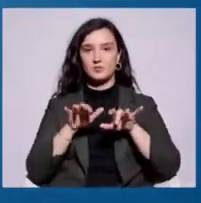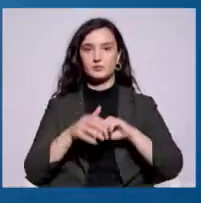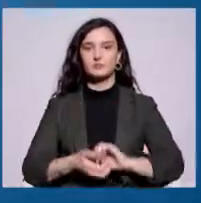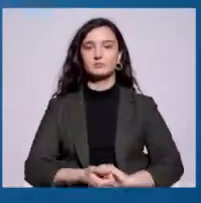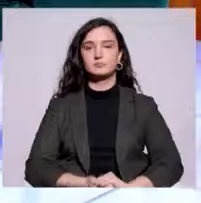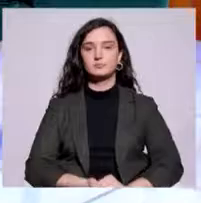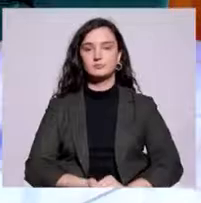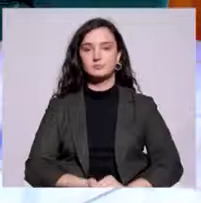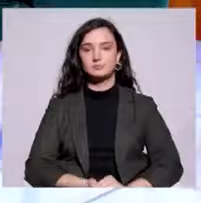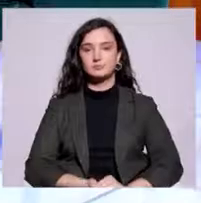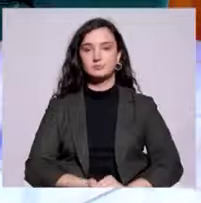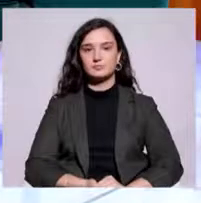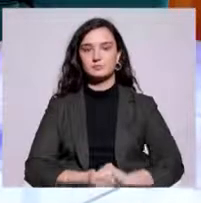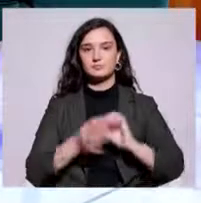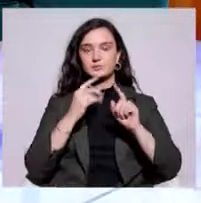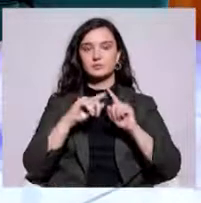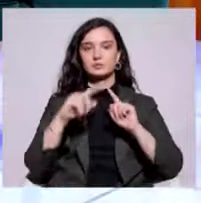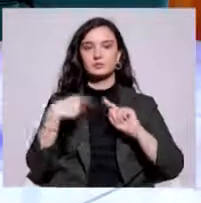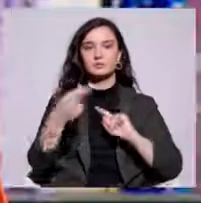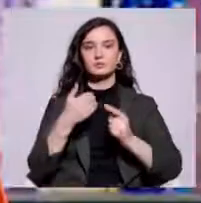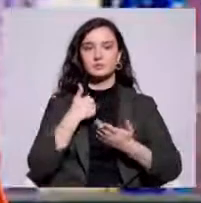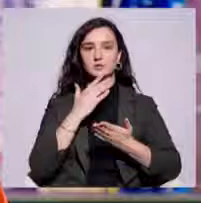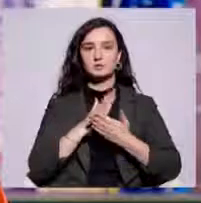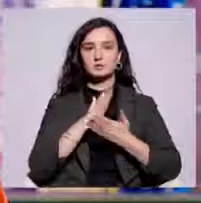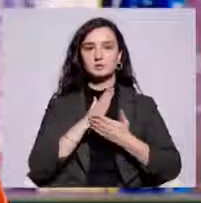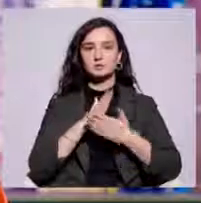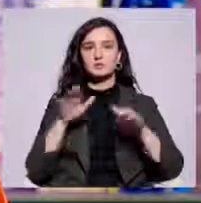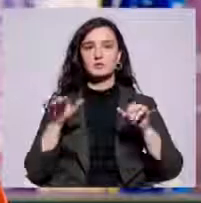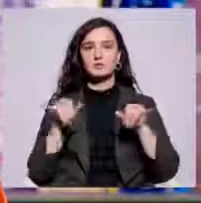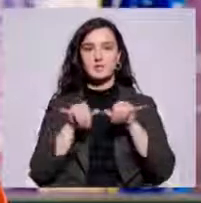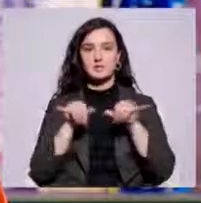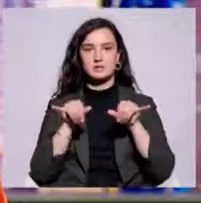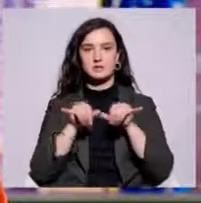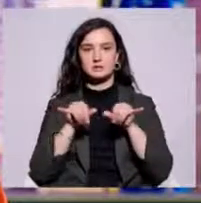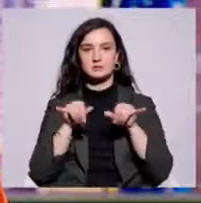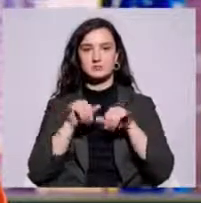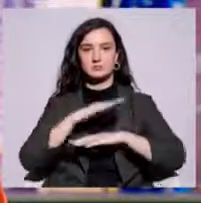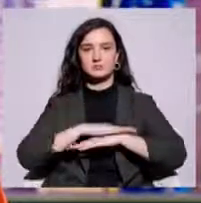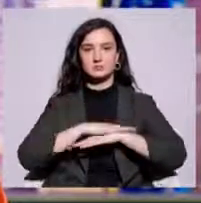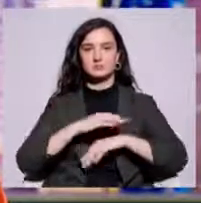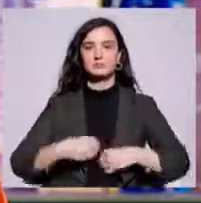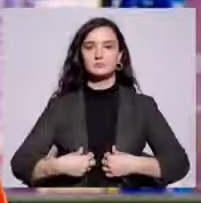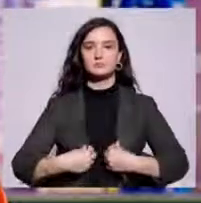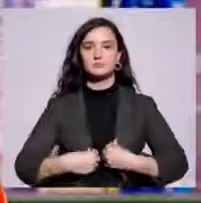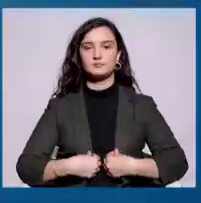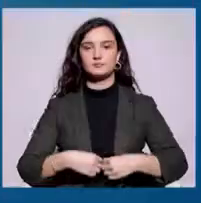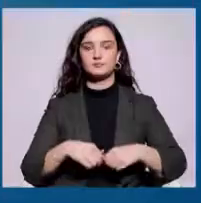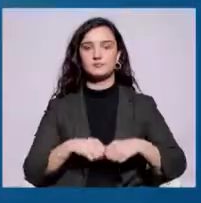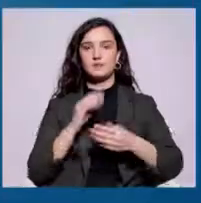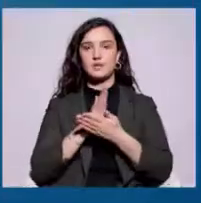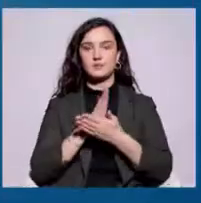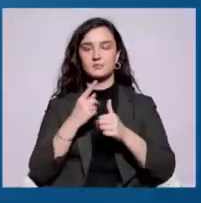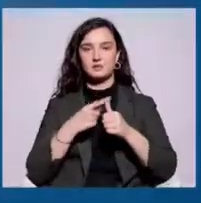keyboard. And after that, we have desk. Noun. Desk,